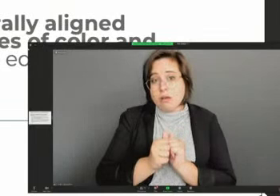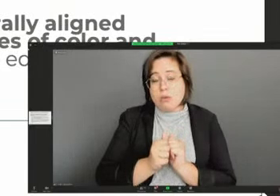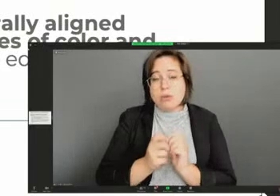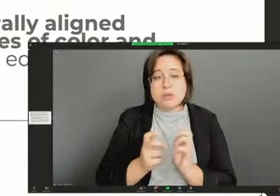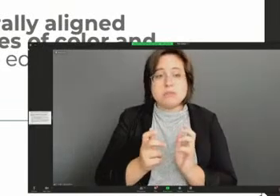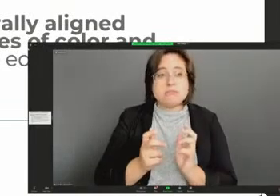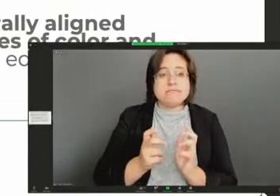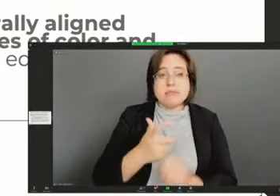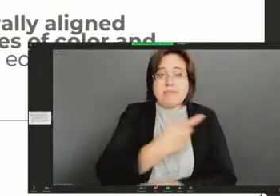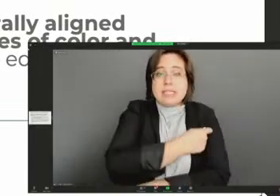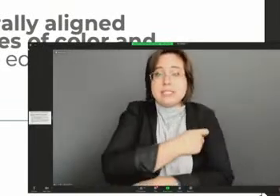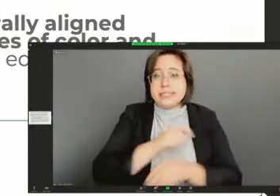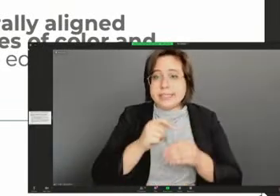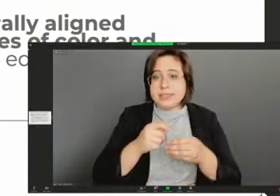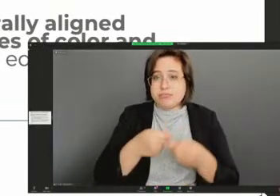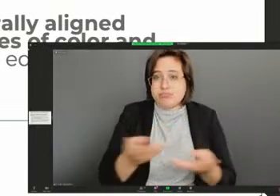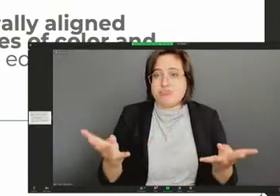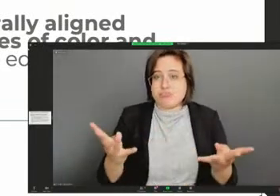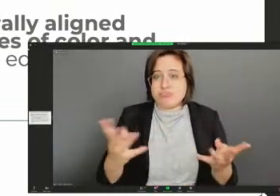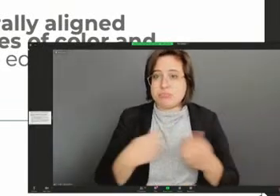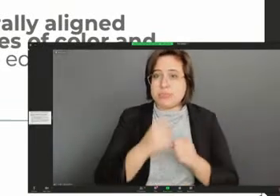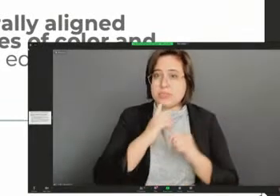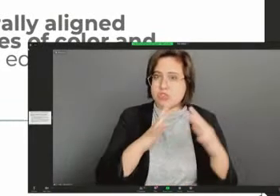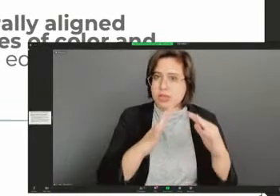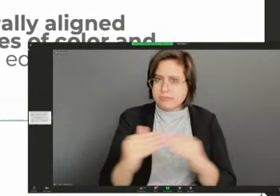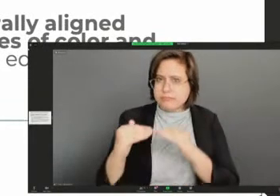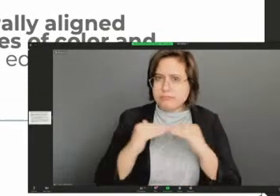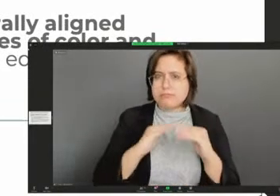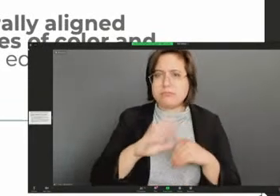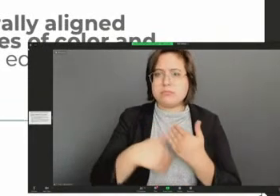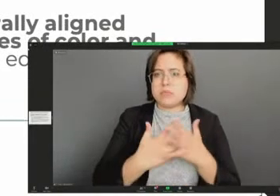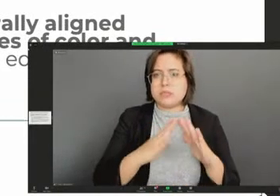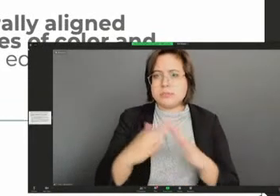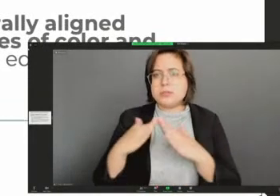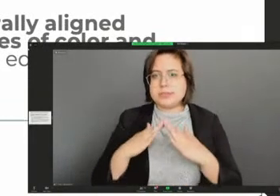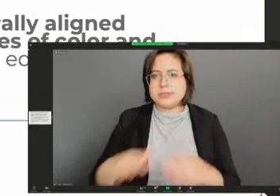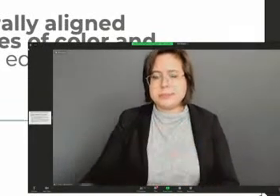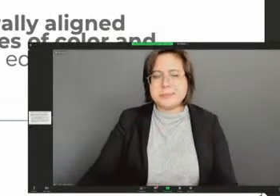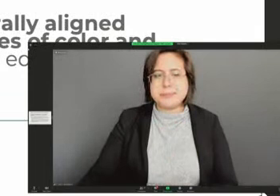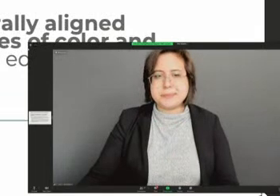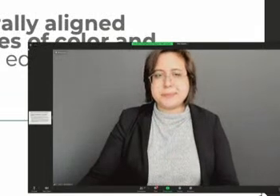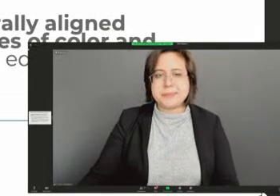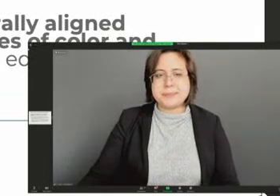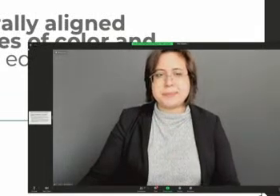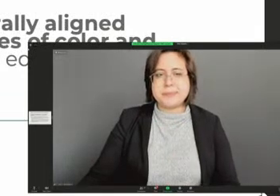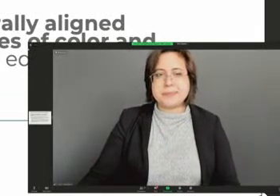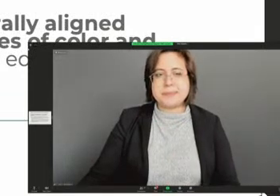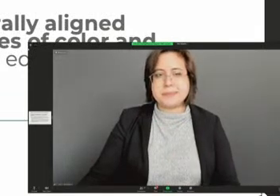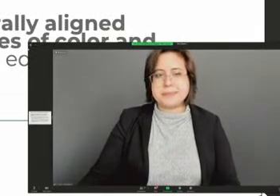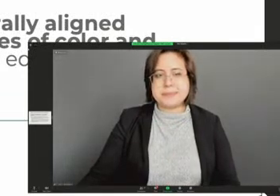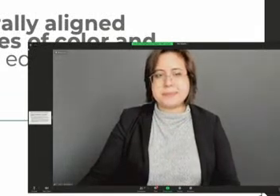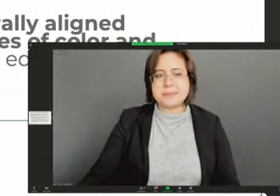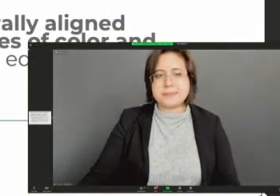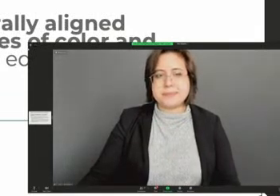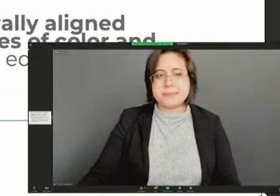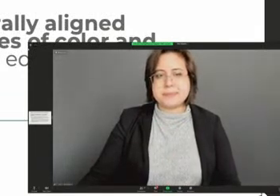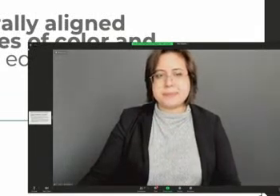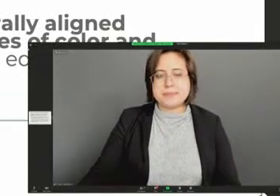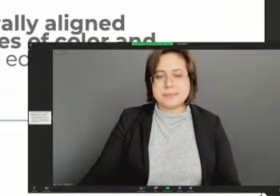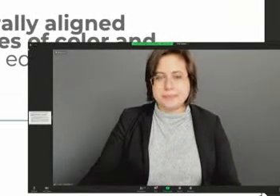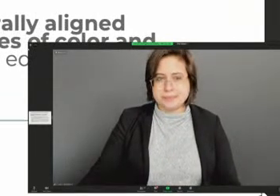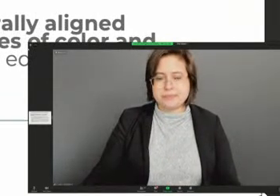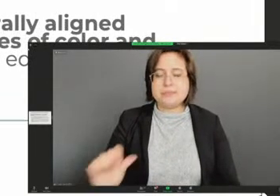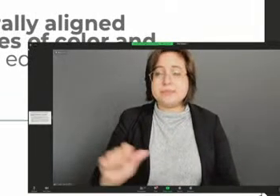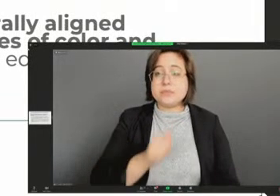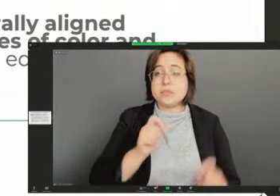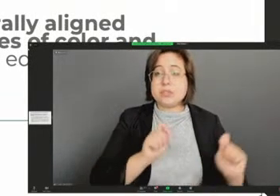dispersed and equitably to address those inequities. Another way that they actually, another lens that